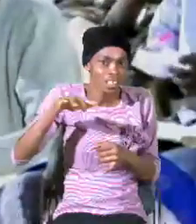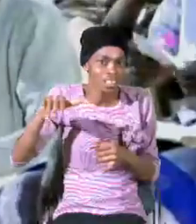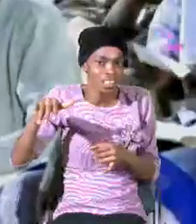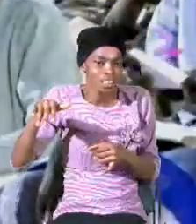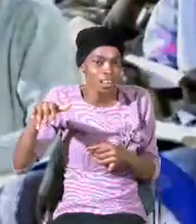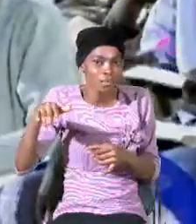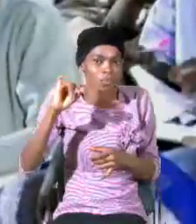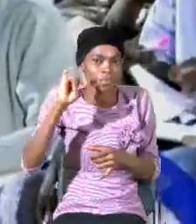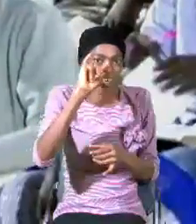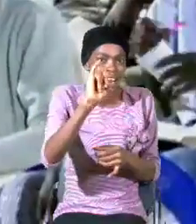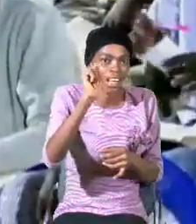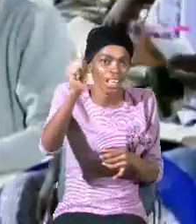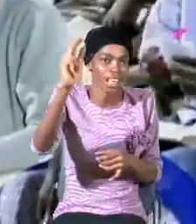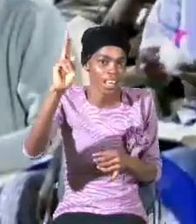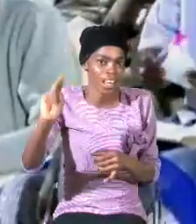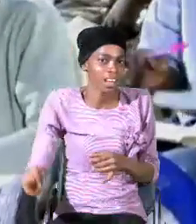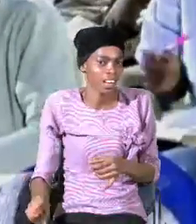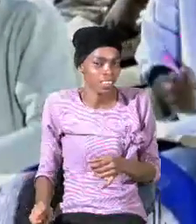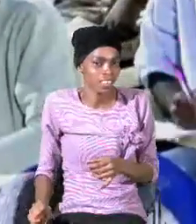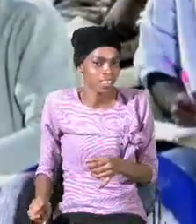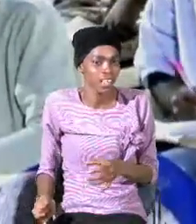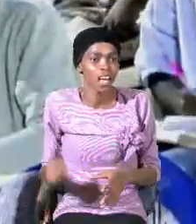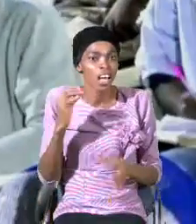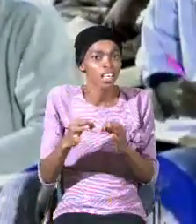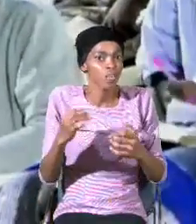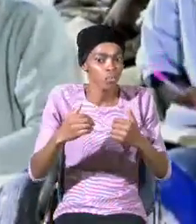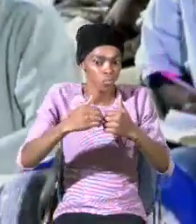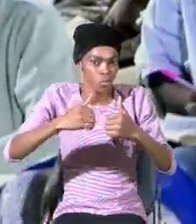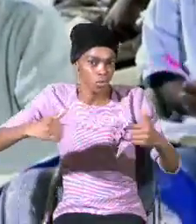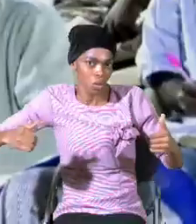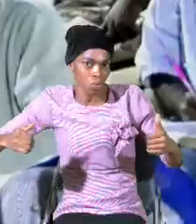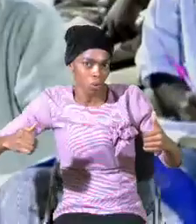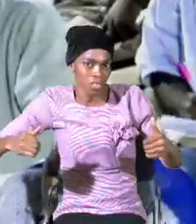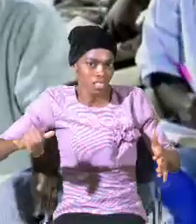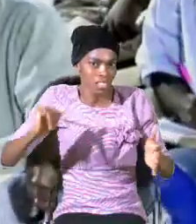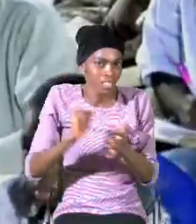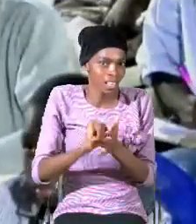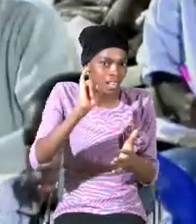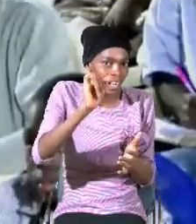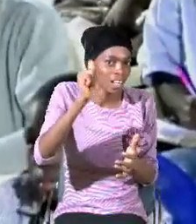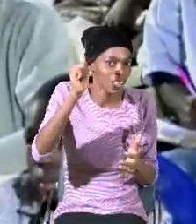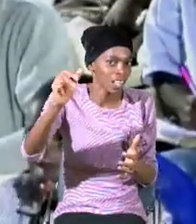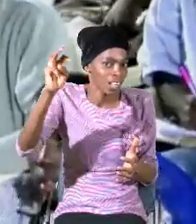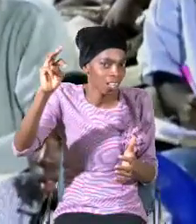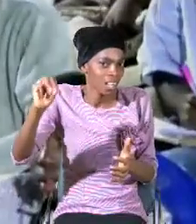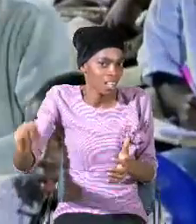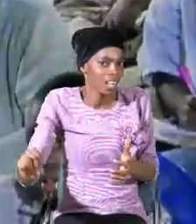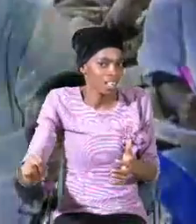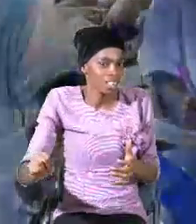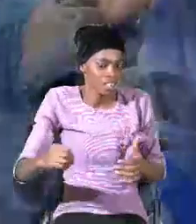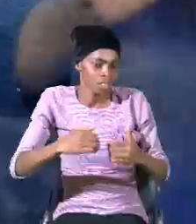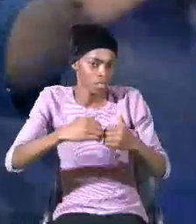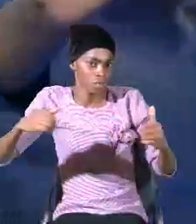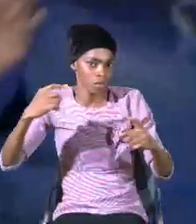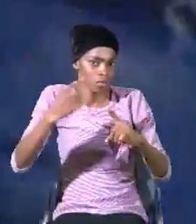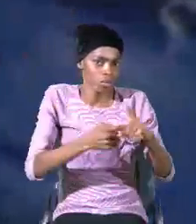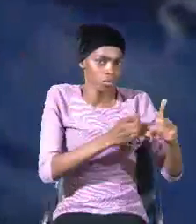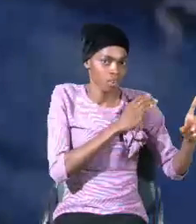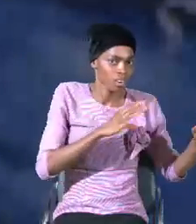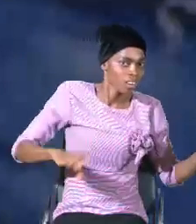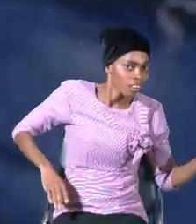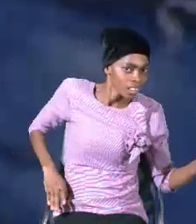That I-A-N is, if you separate that I-A-N from the Christ,